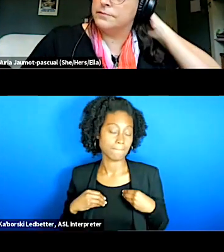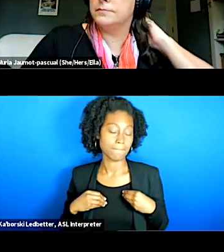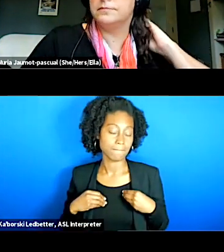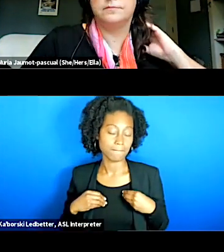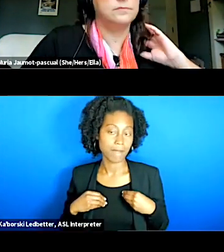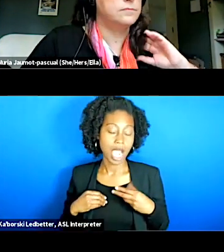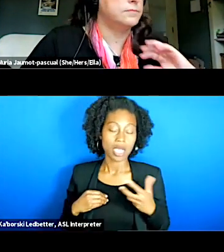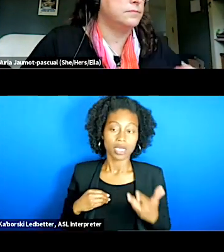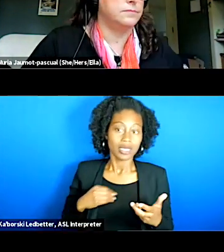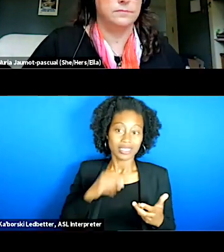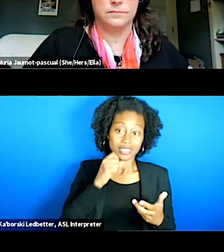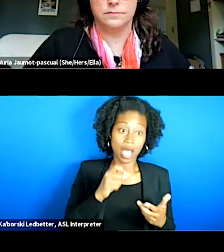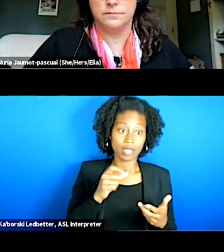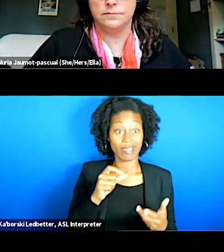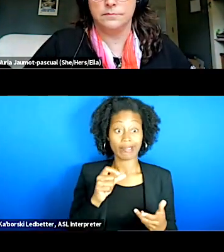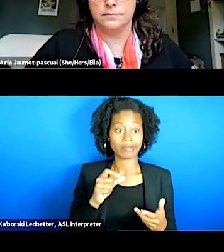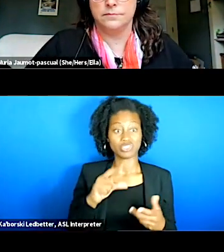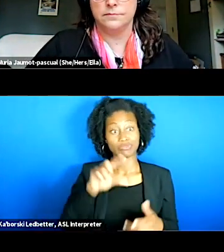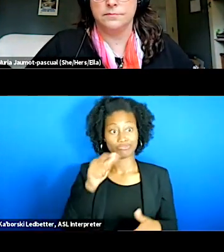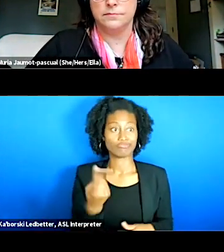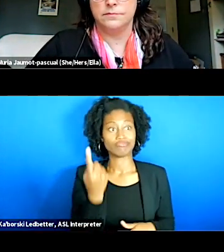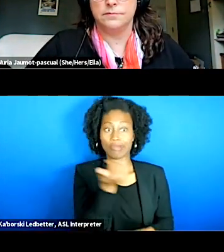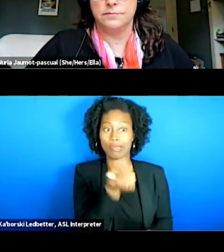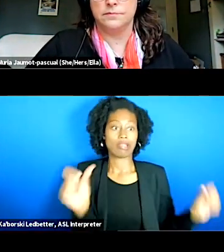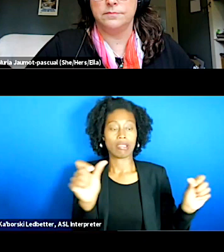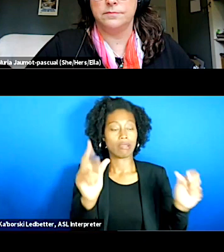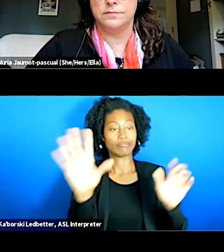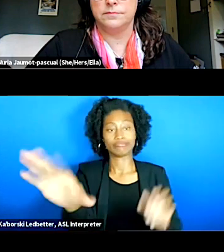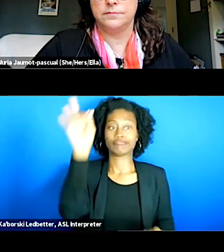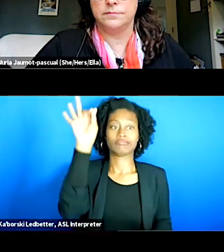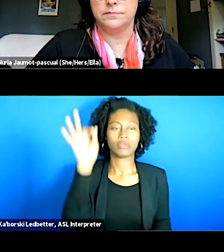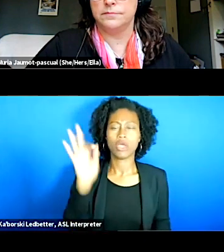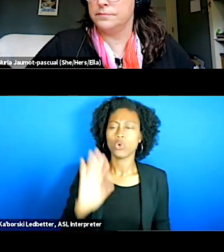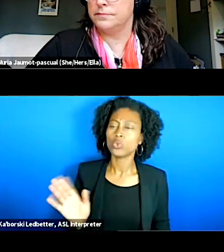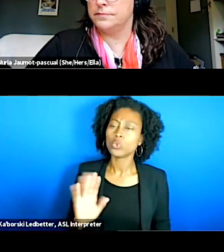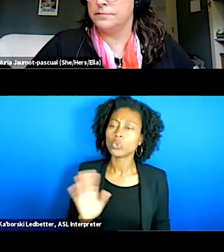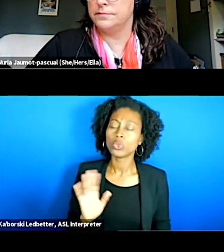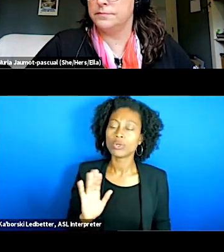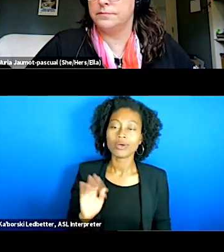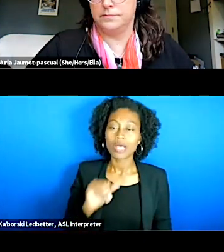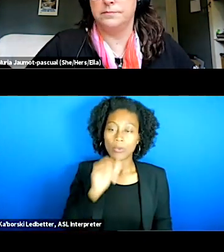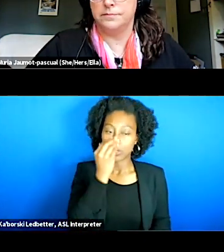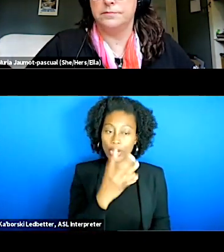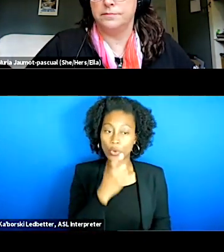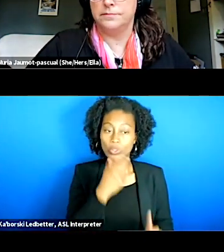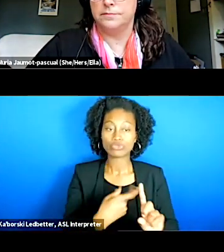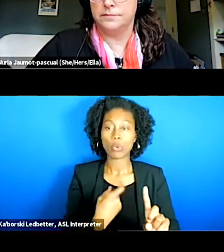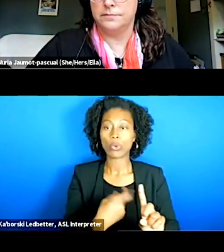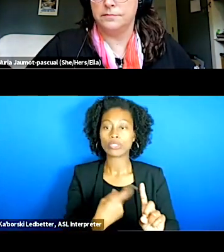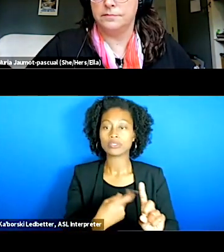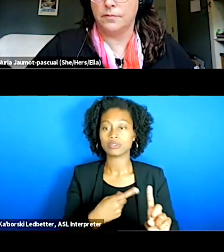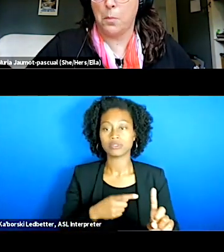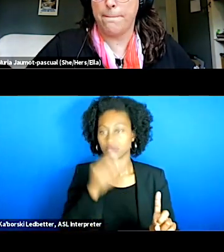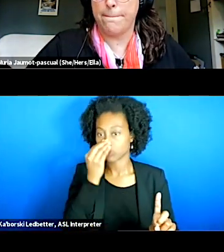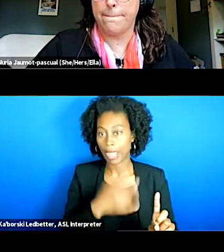it's not that we would accept just anything, but we didn't care about the source. So we